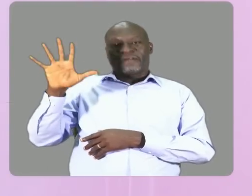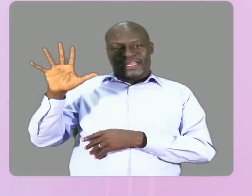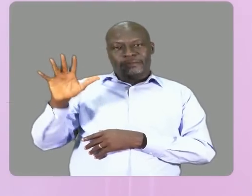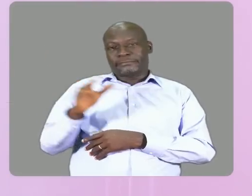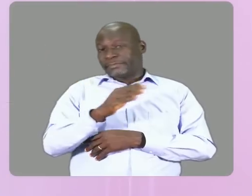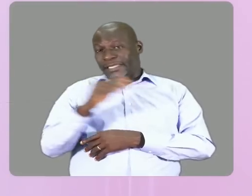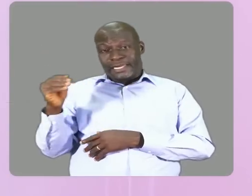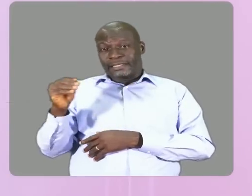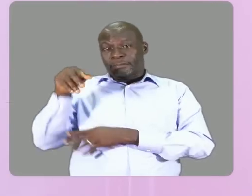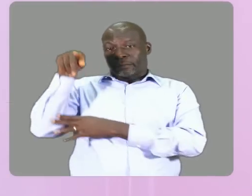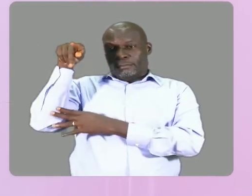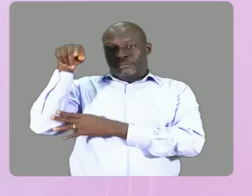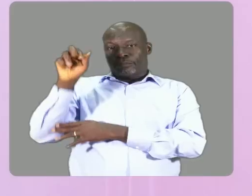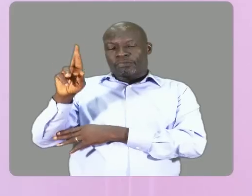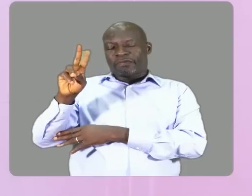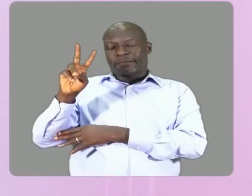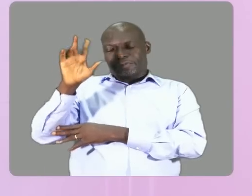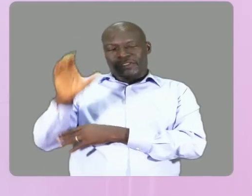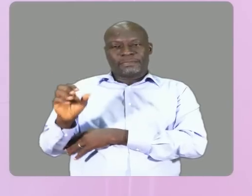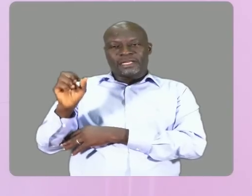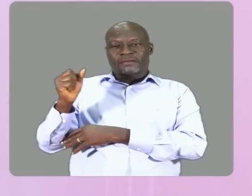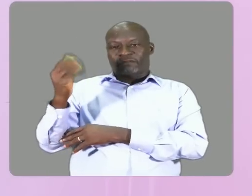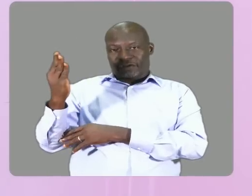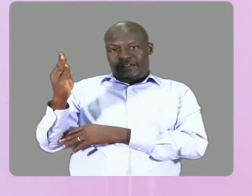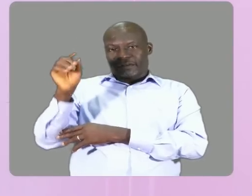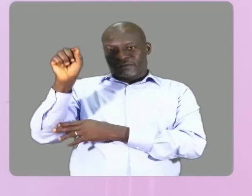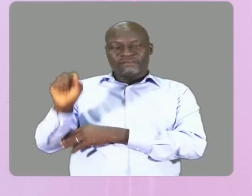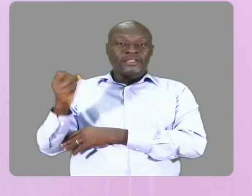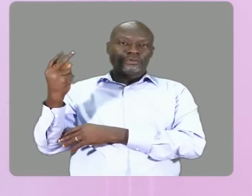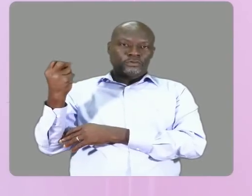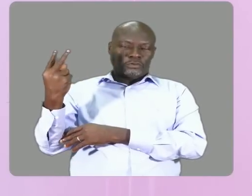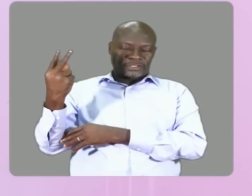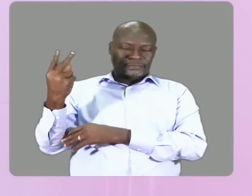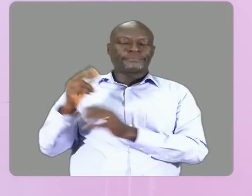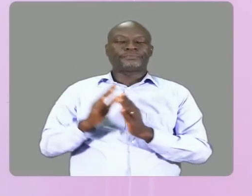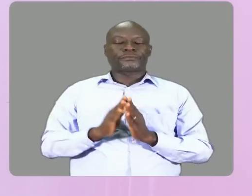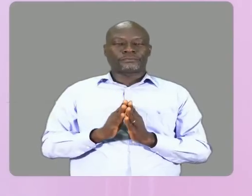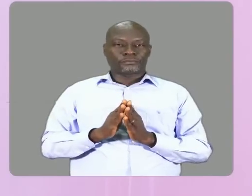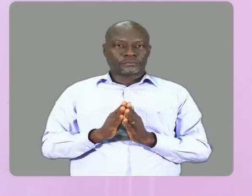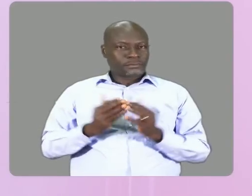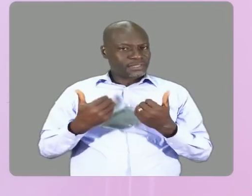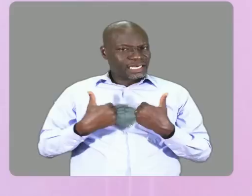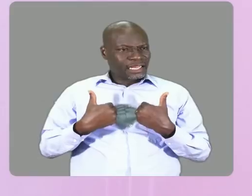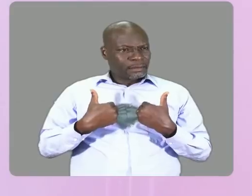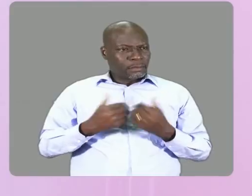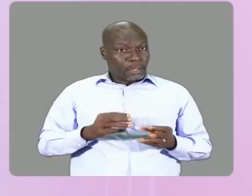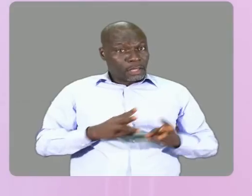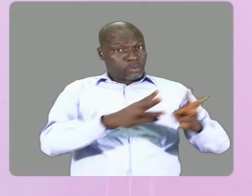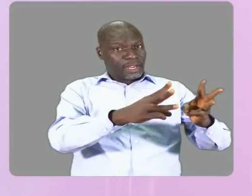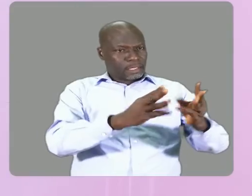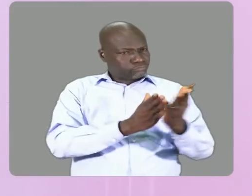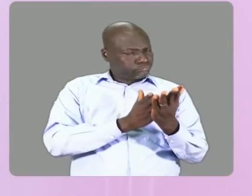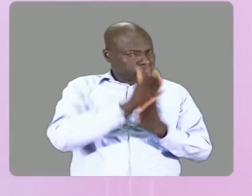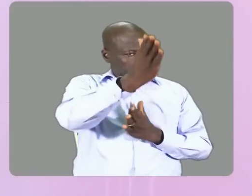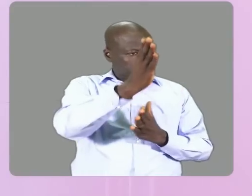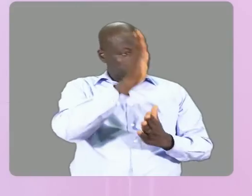14 verse 12 asamba akopeya ena ewo ho ye wo ekwan bi owa etene ewo